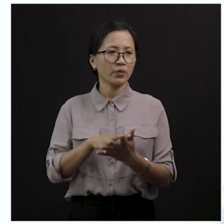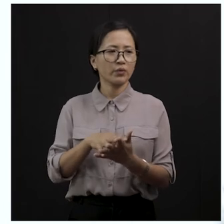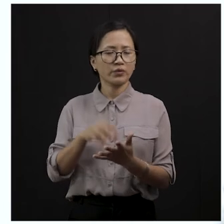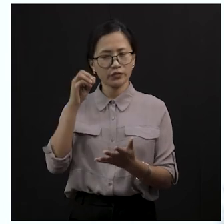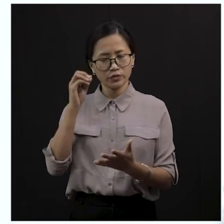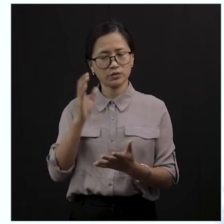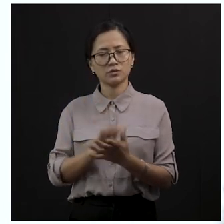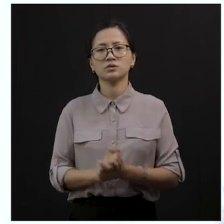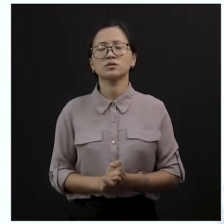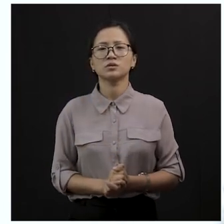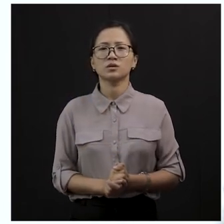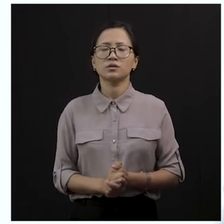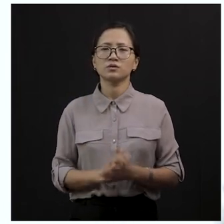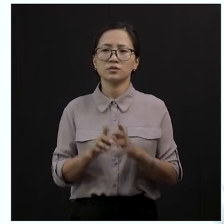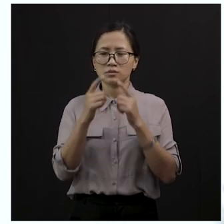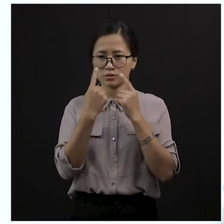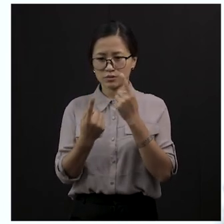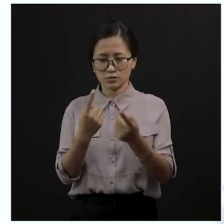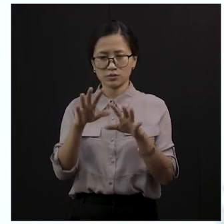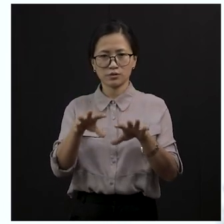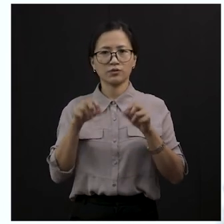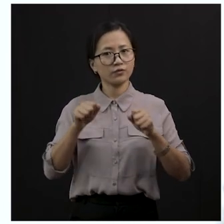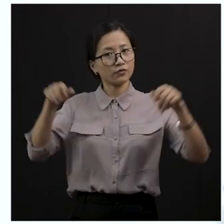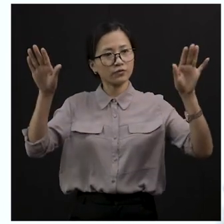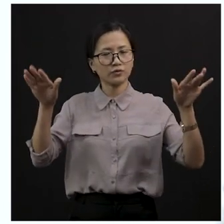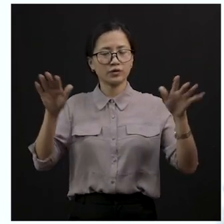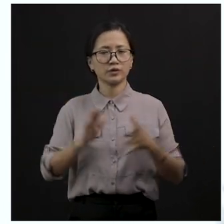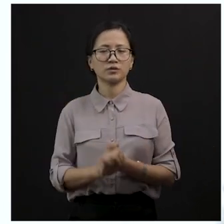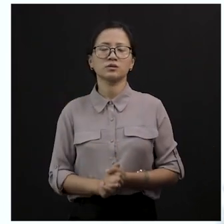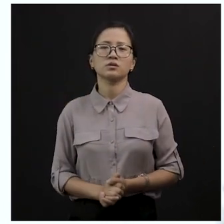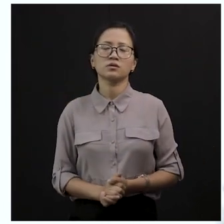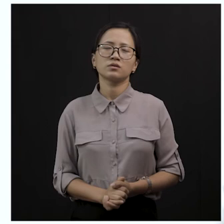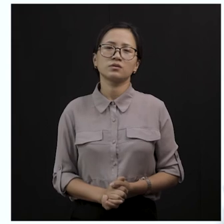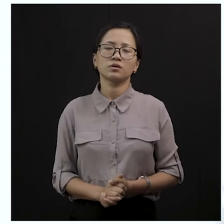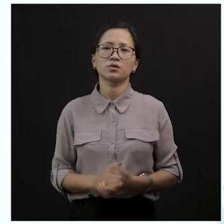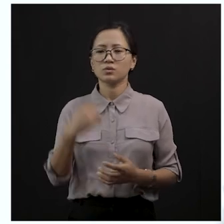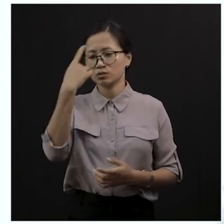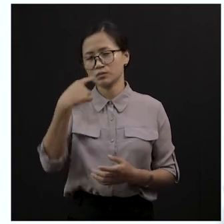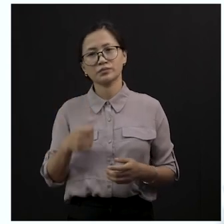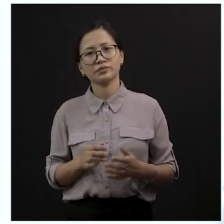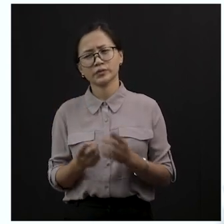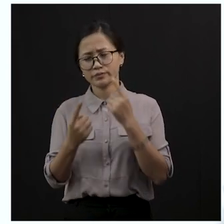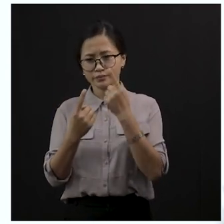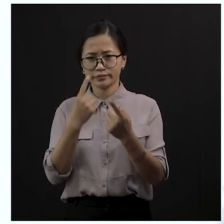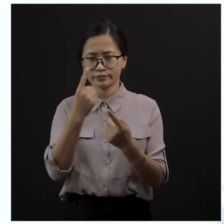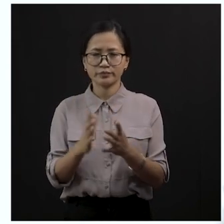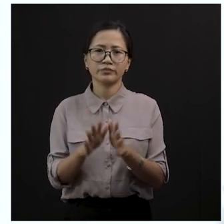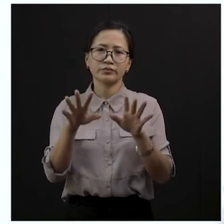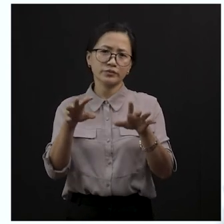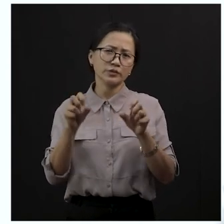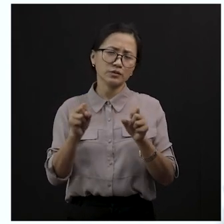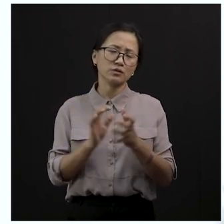learned that we have learned the discovery of flying, right? We have learned who discovered flying